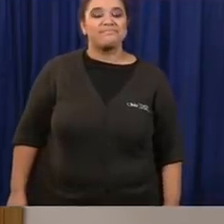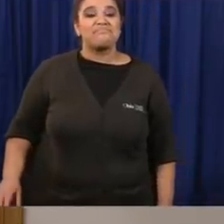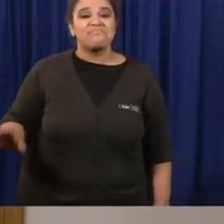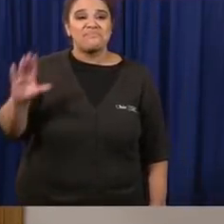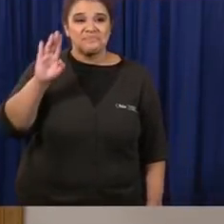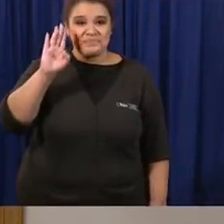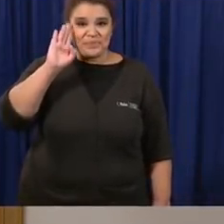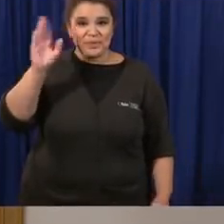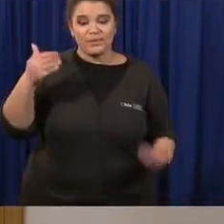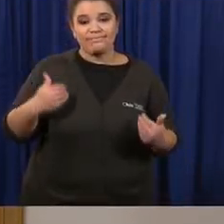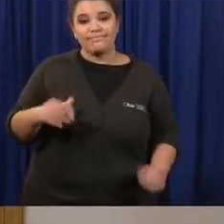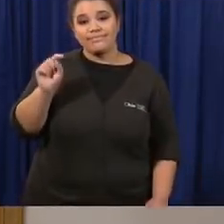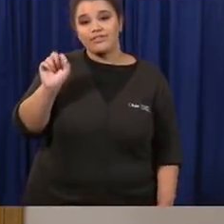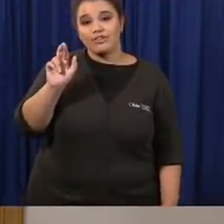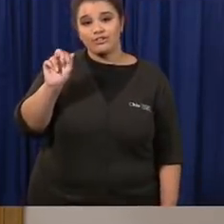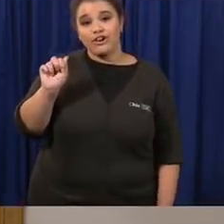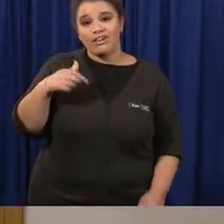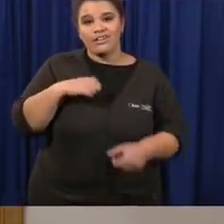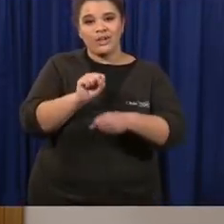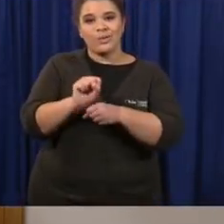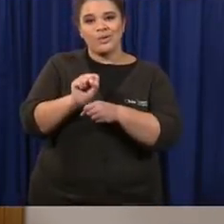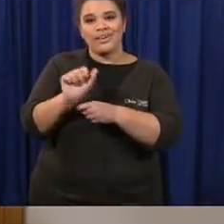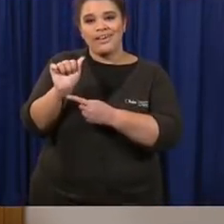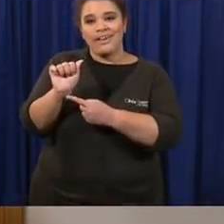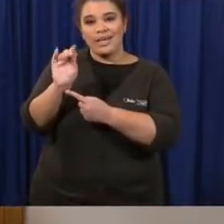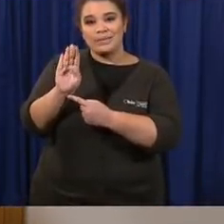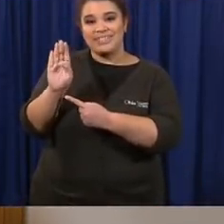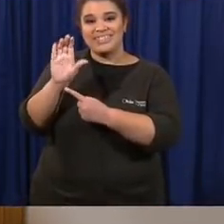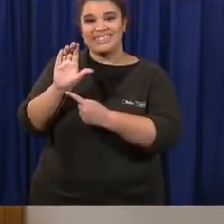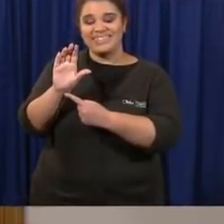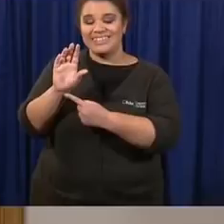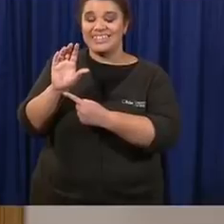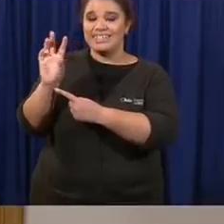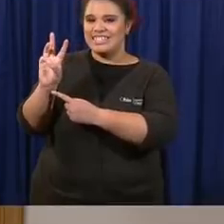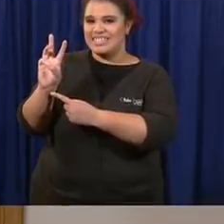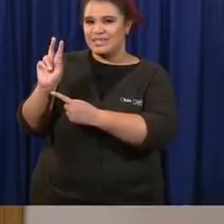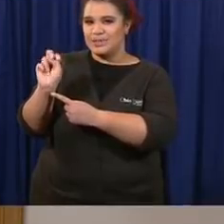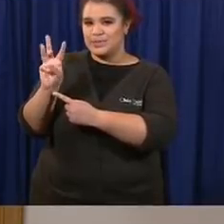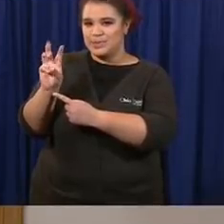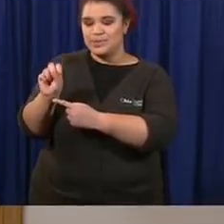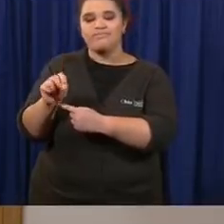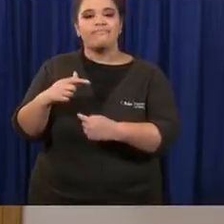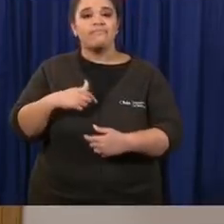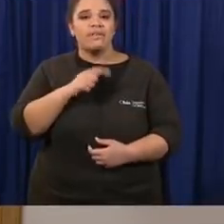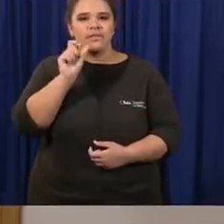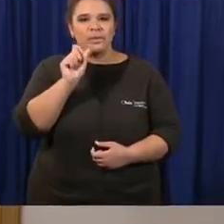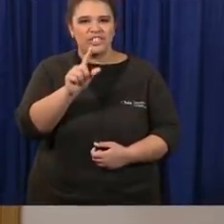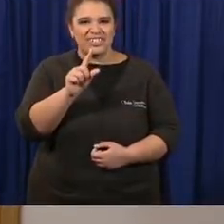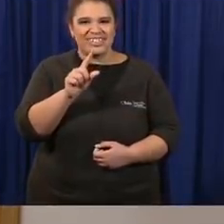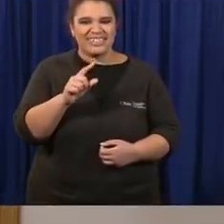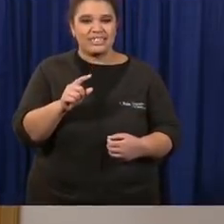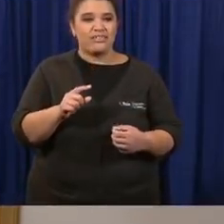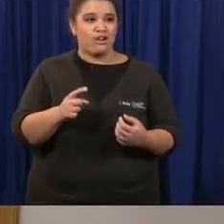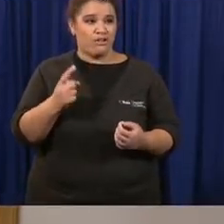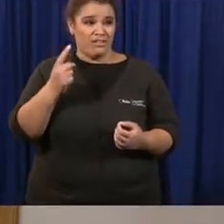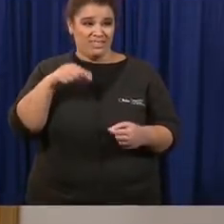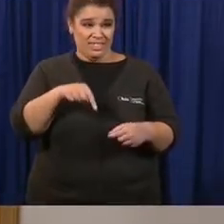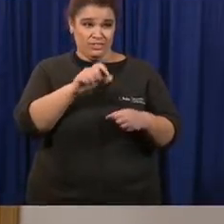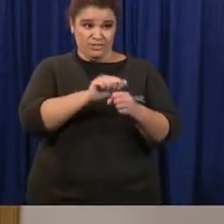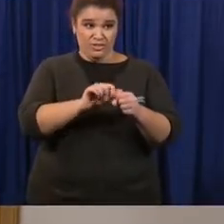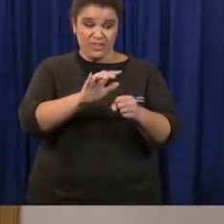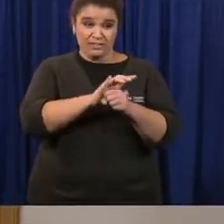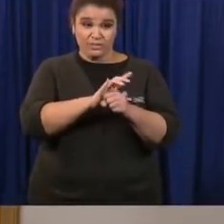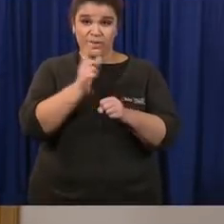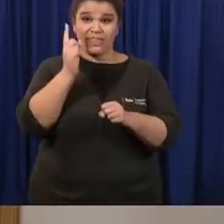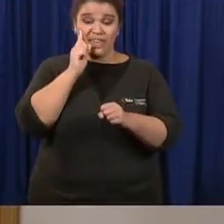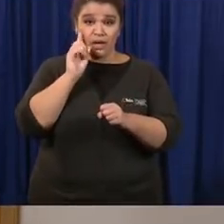Hello, it's Tara Morgan with ABC 6 News. I just had a question about, should this be seasonal, as it's been talked